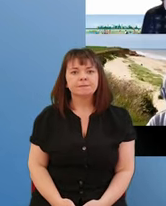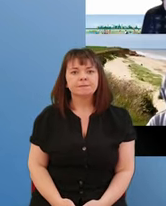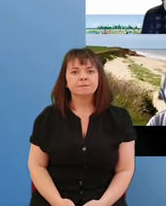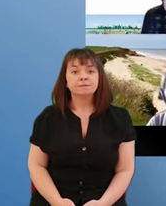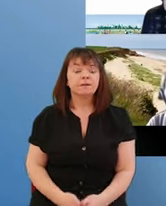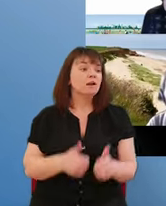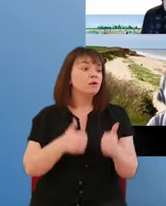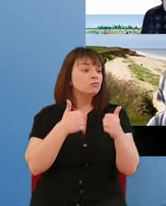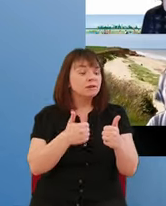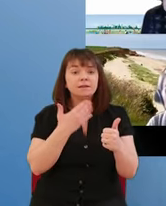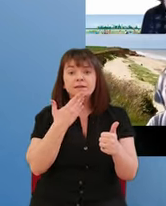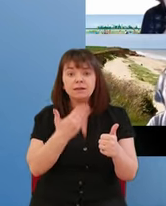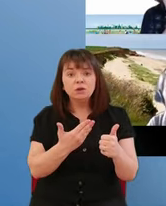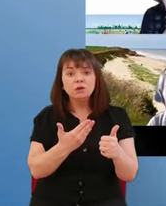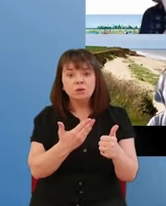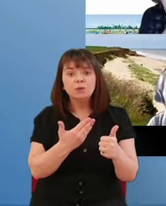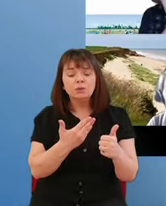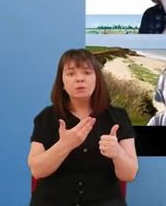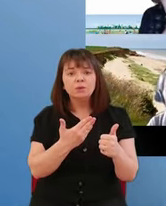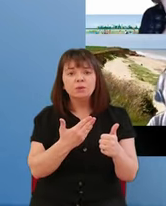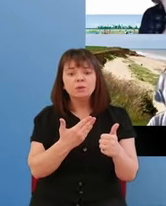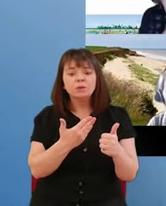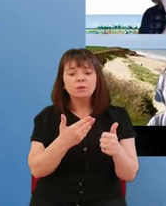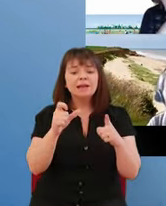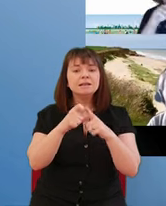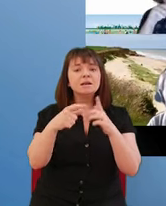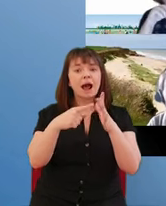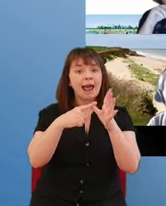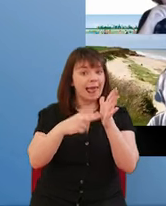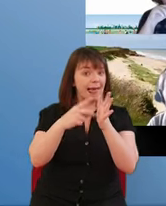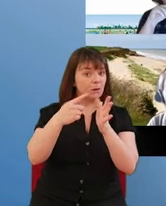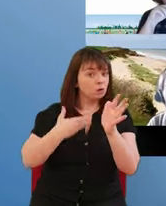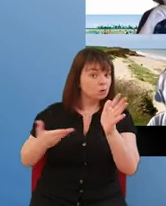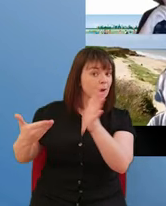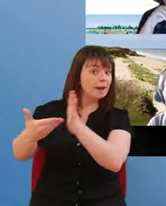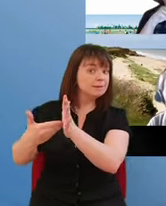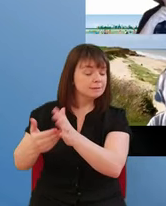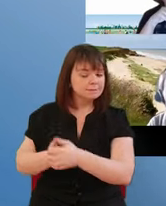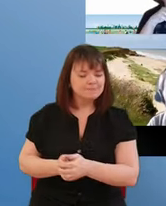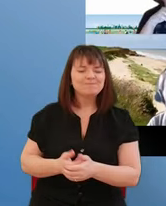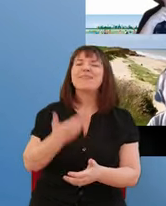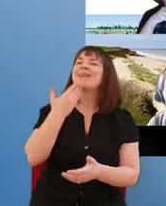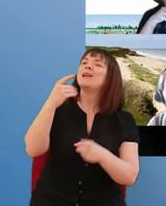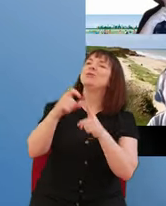working quite closely with the digital working group as well, because one of our